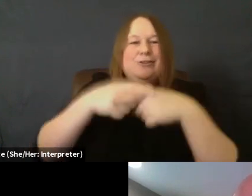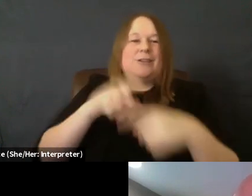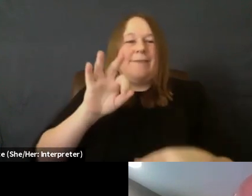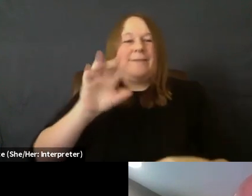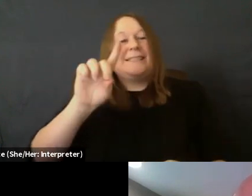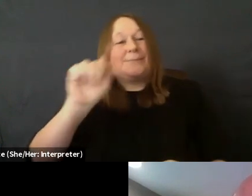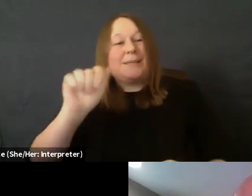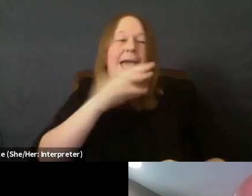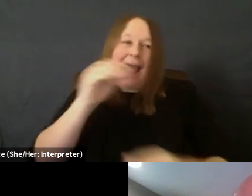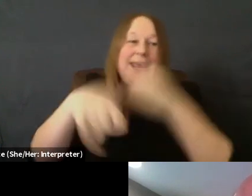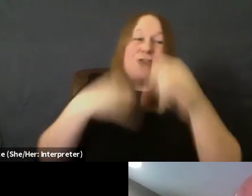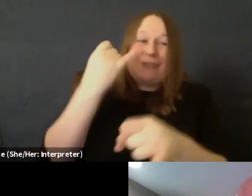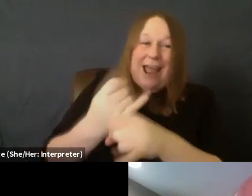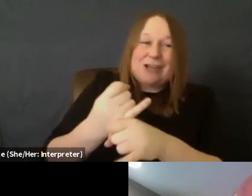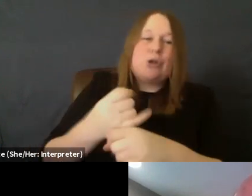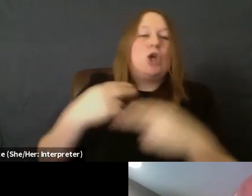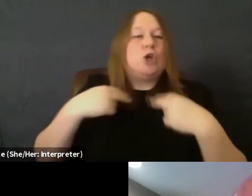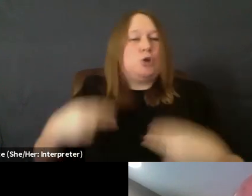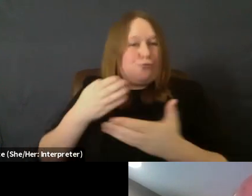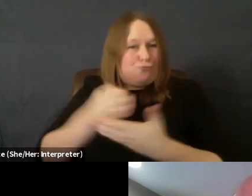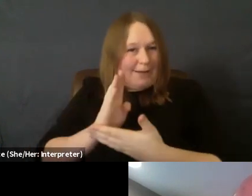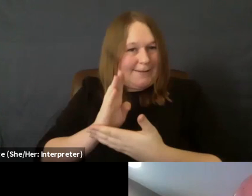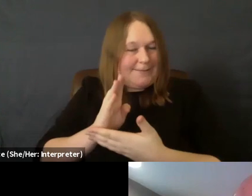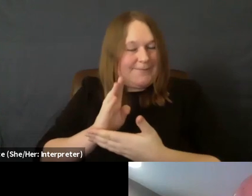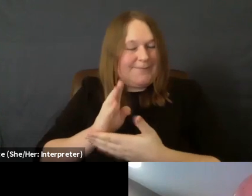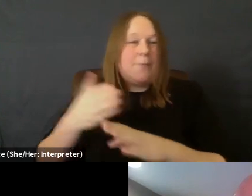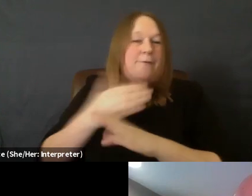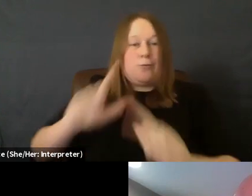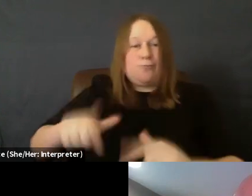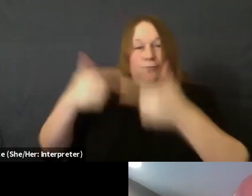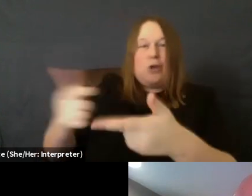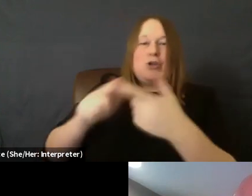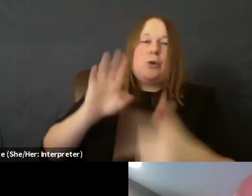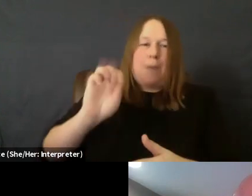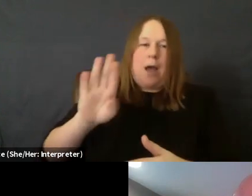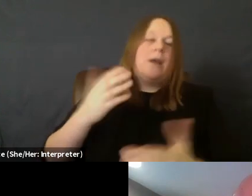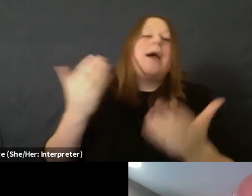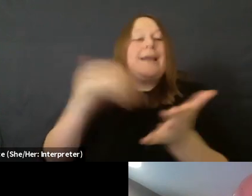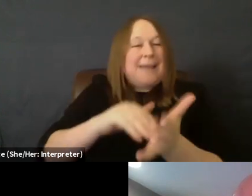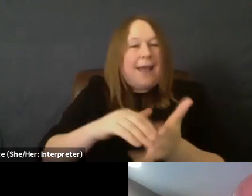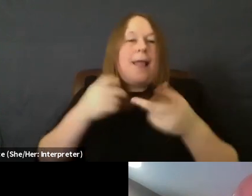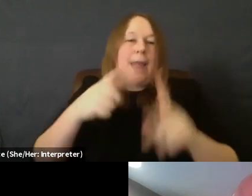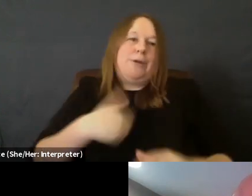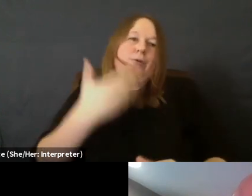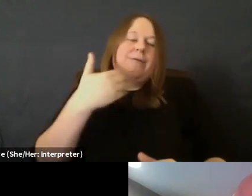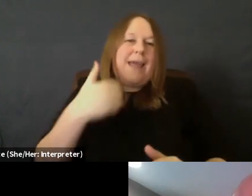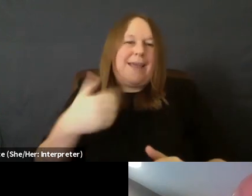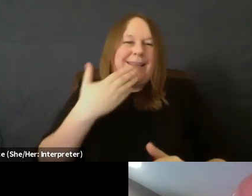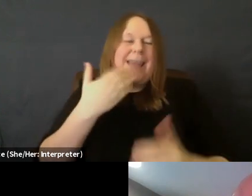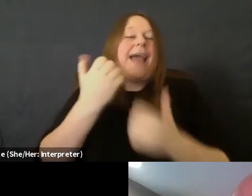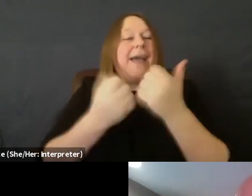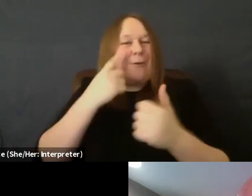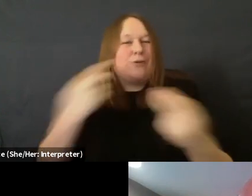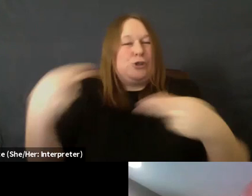disability and international human rights. Before handing it over to Bob, let me again thank everyone for joining us